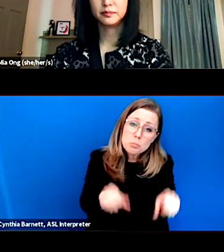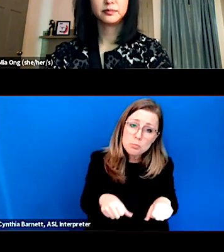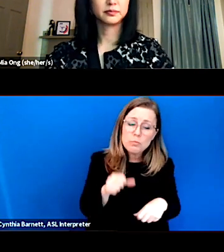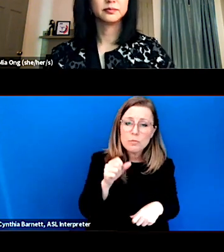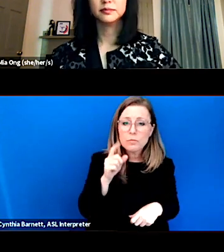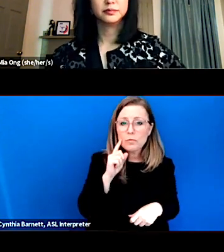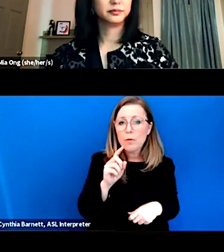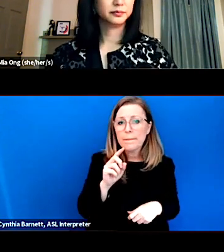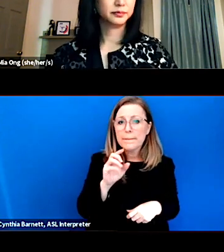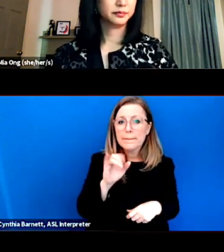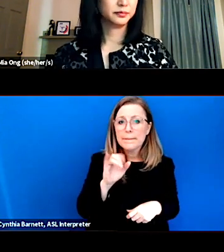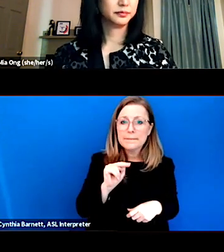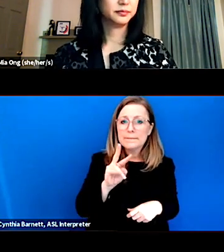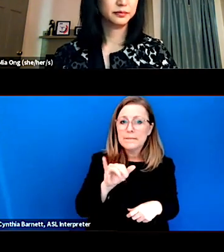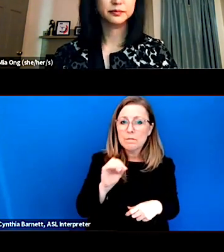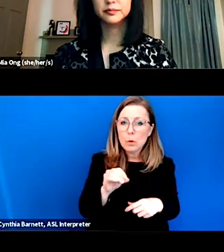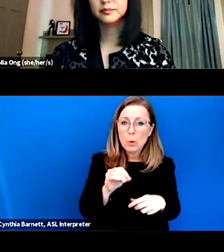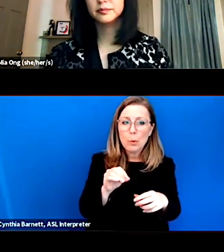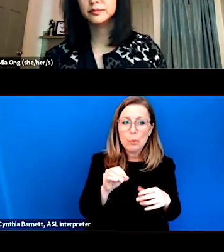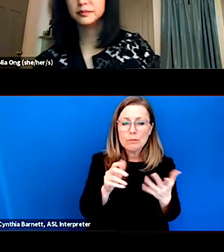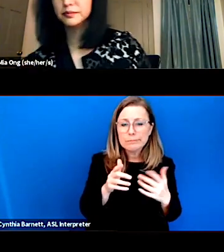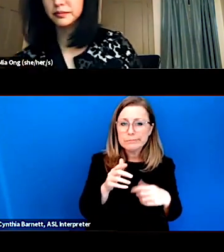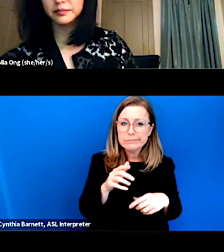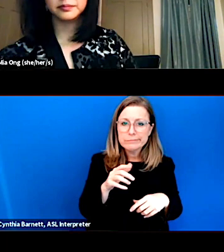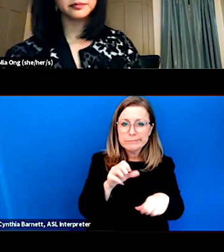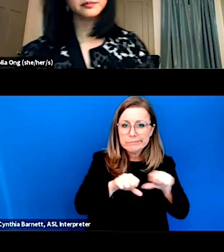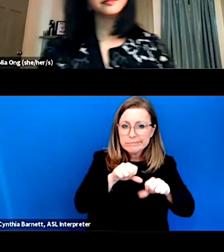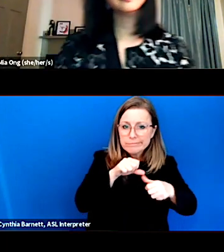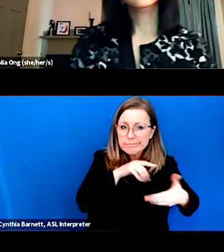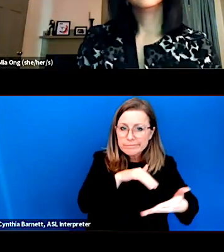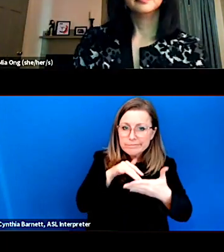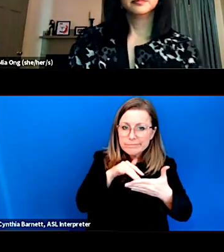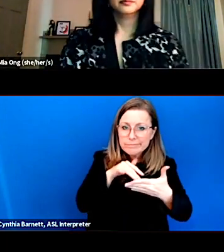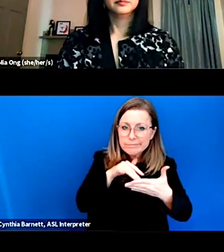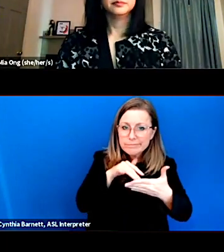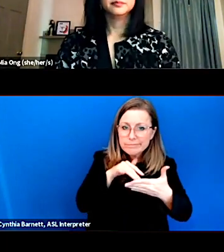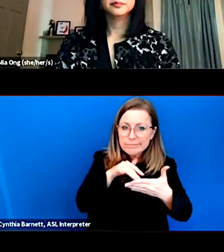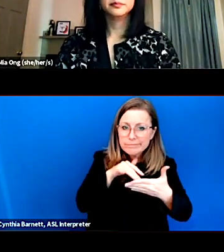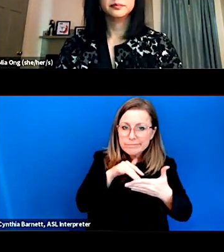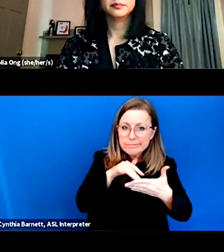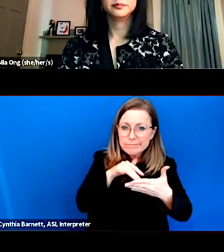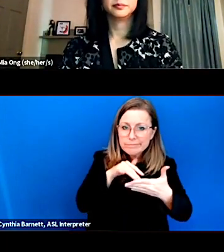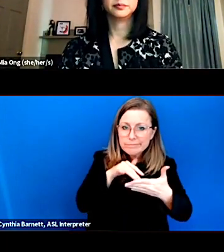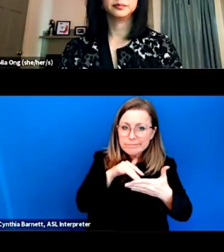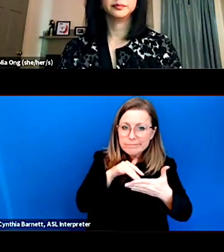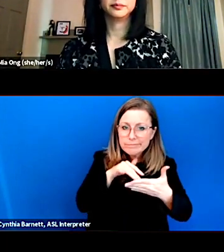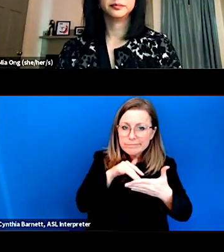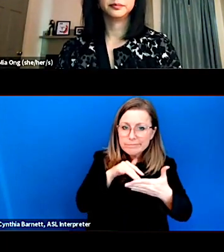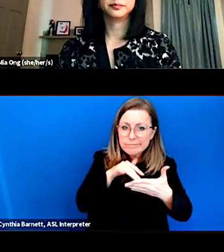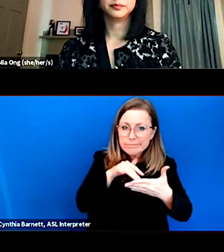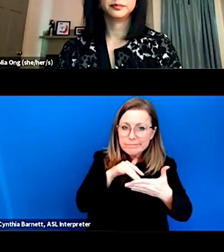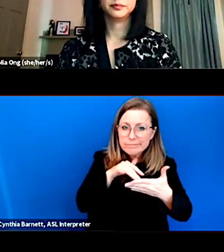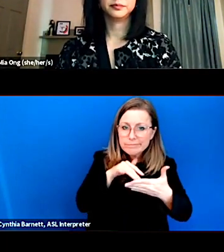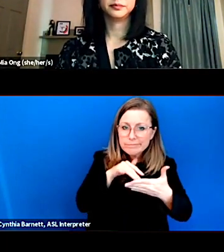times we've coded this way. We don't really look at the numbers. The only reason why we may look